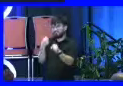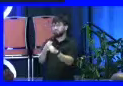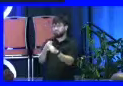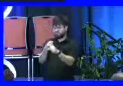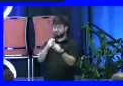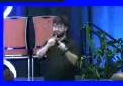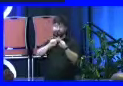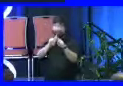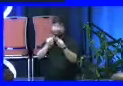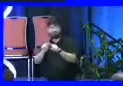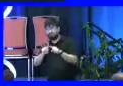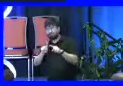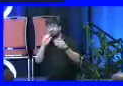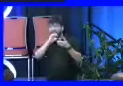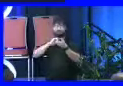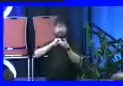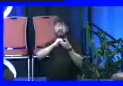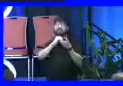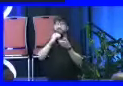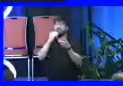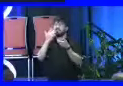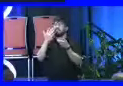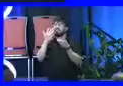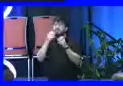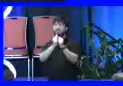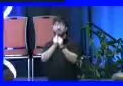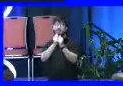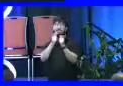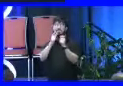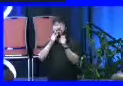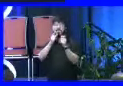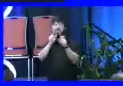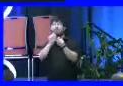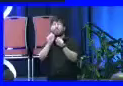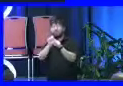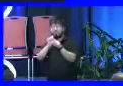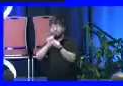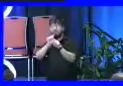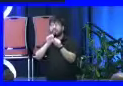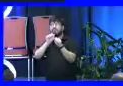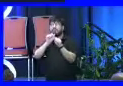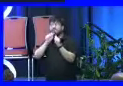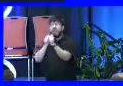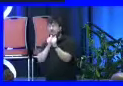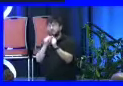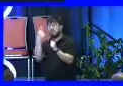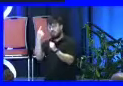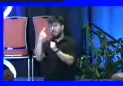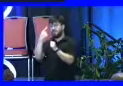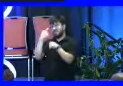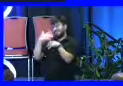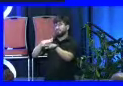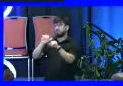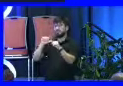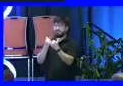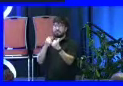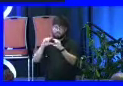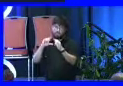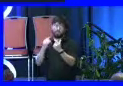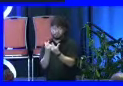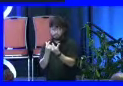partnering with, well, a big part of which was partnering with and working alongside an interagency group of partners that were